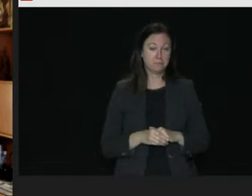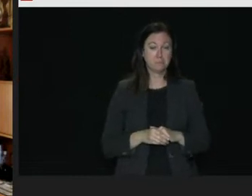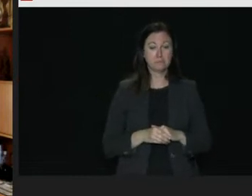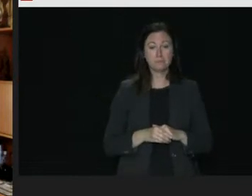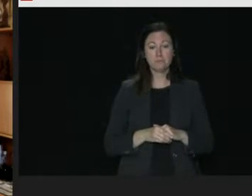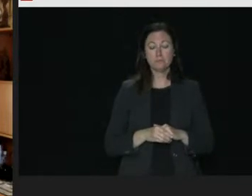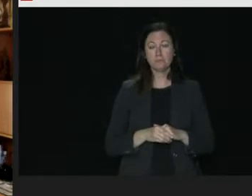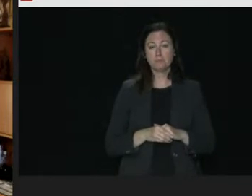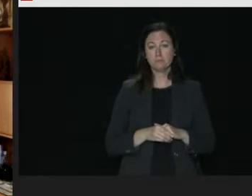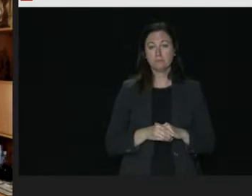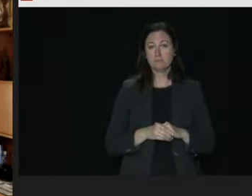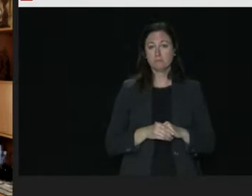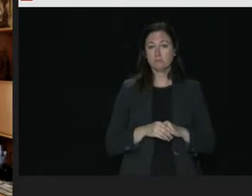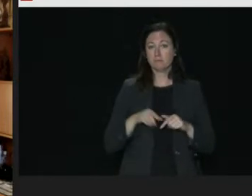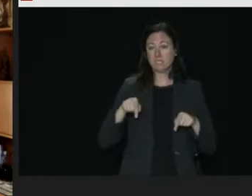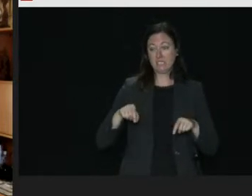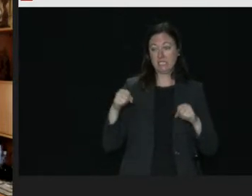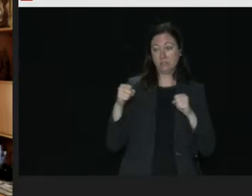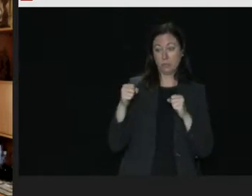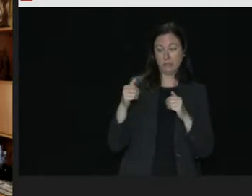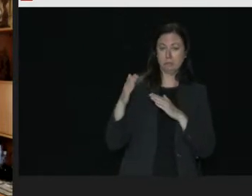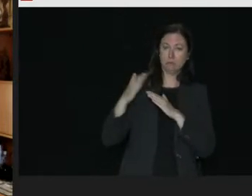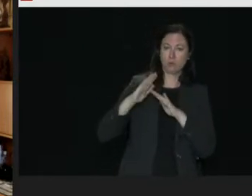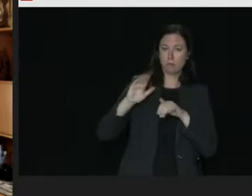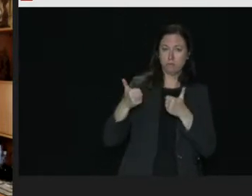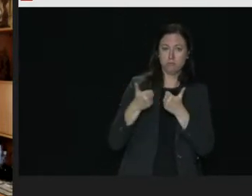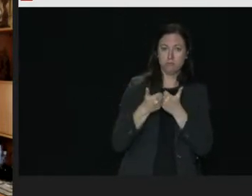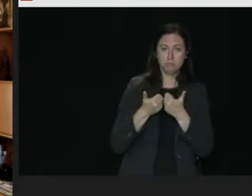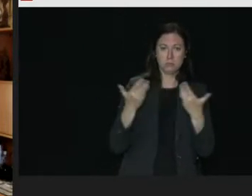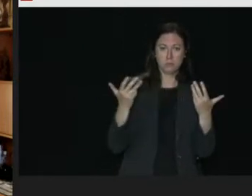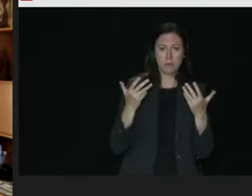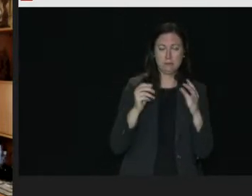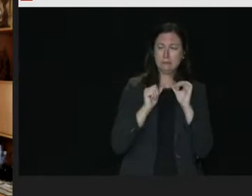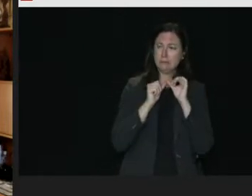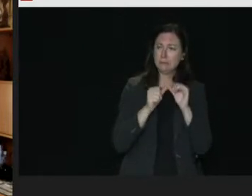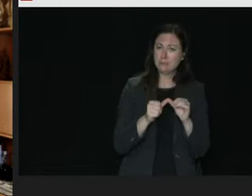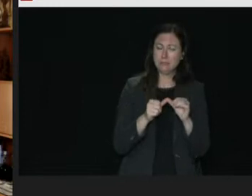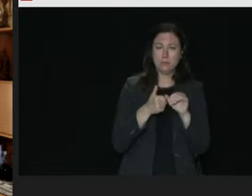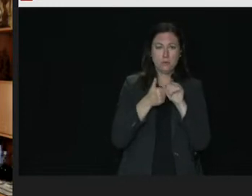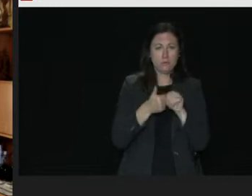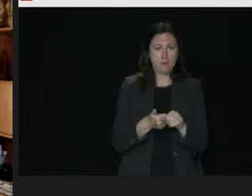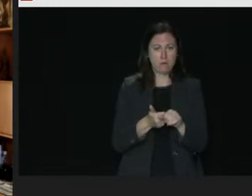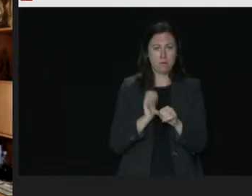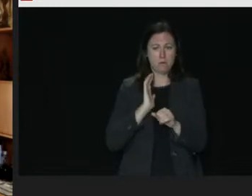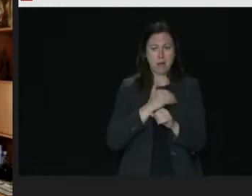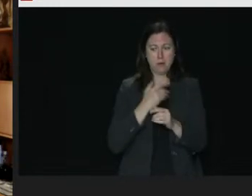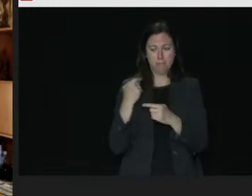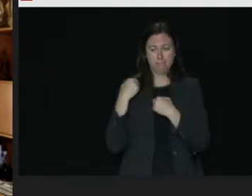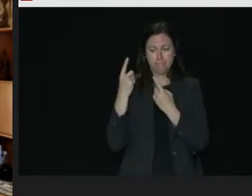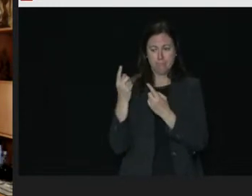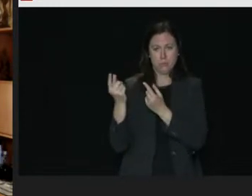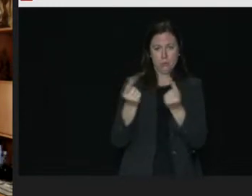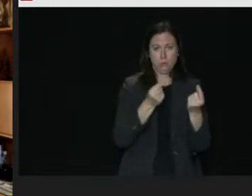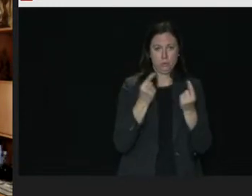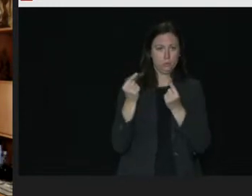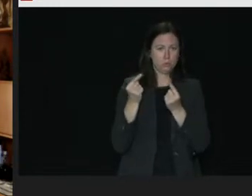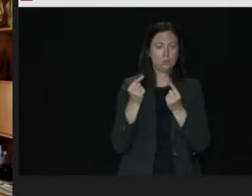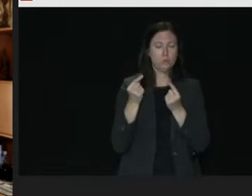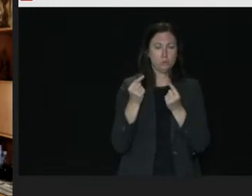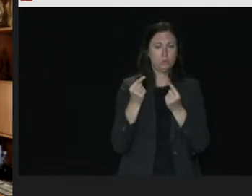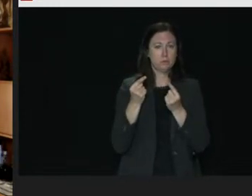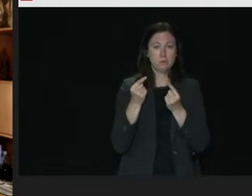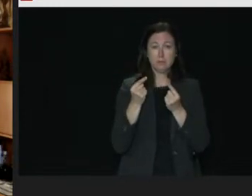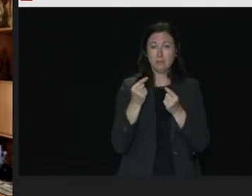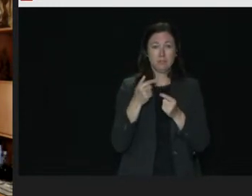The key challenge for this winter will be to consistently continue what we've been doing. Protecting our